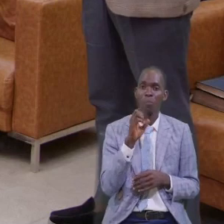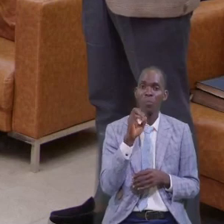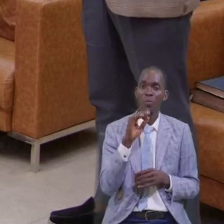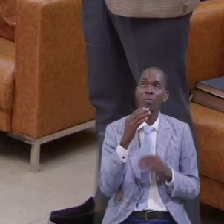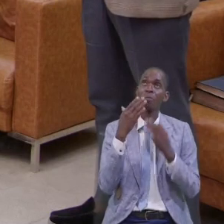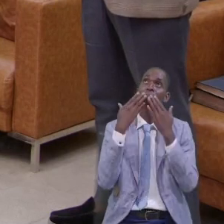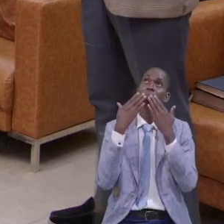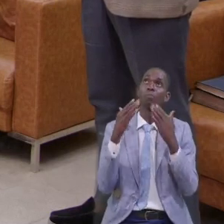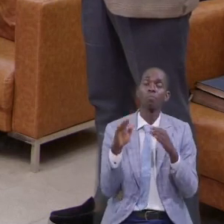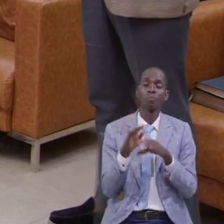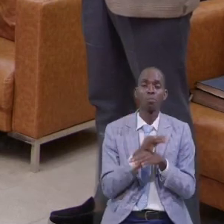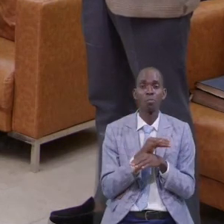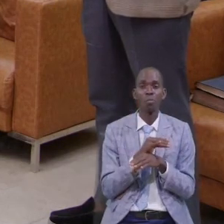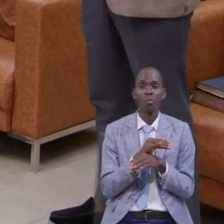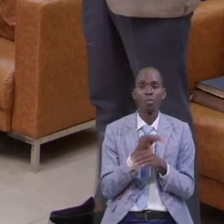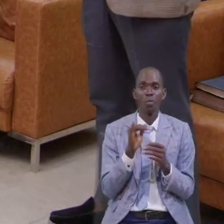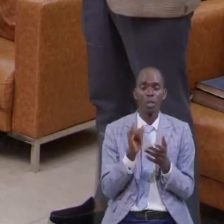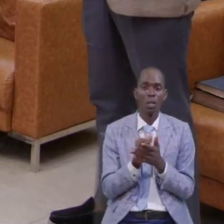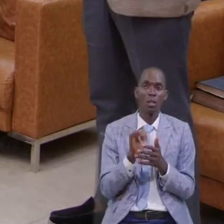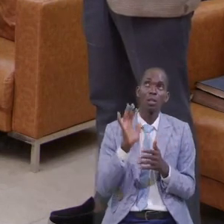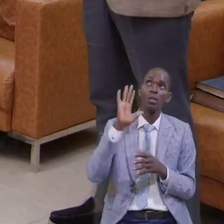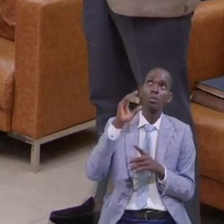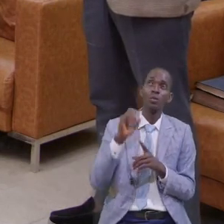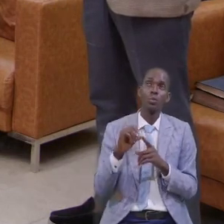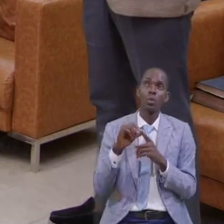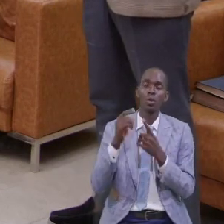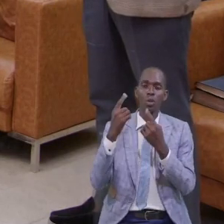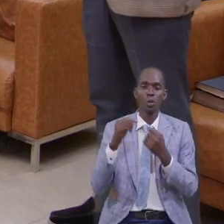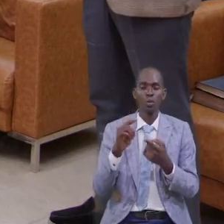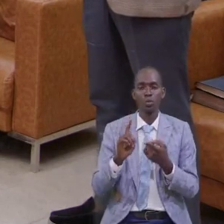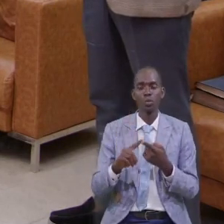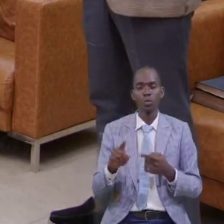the word comes to you.